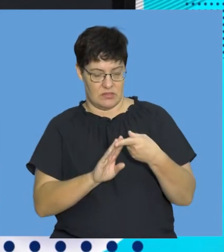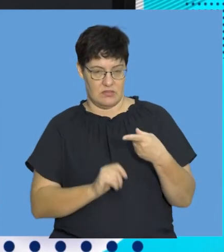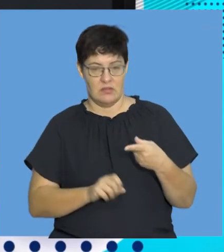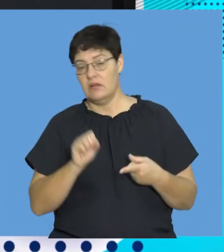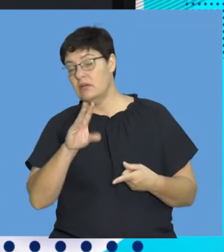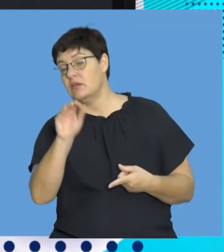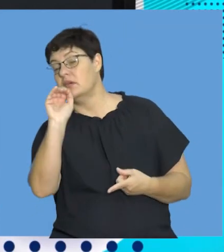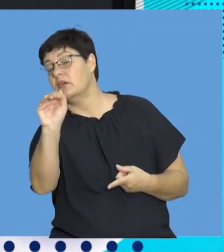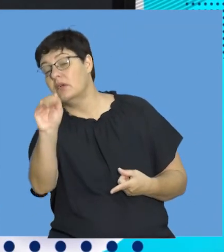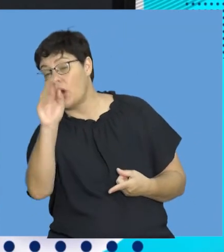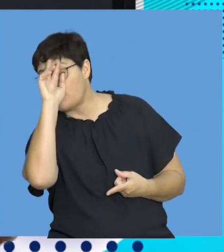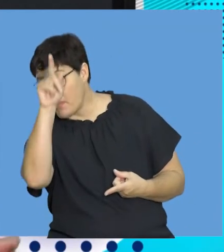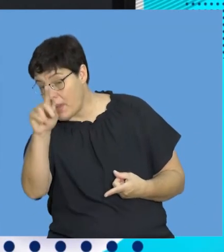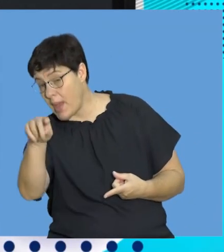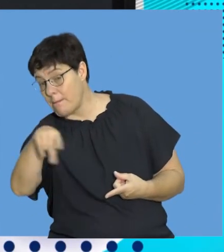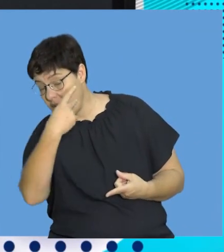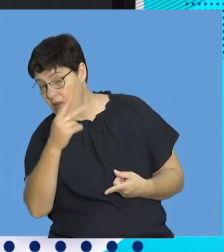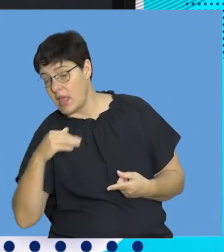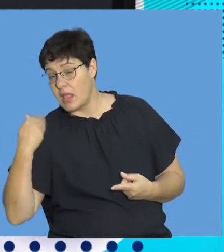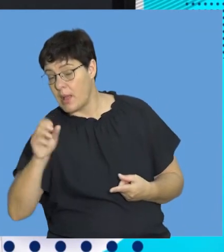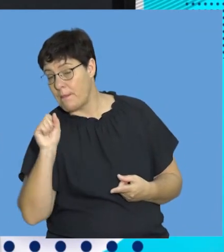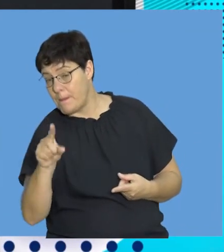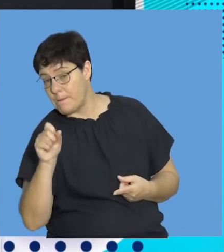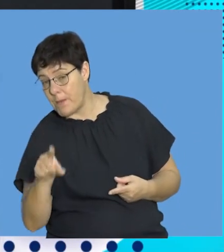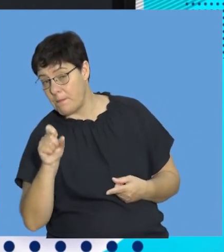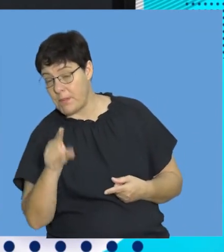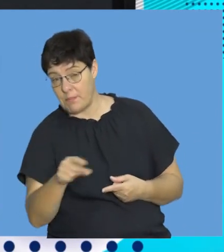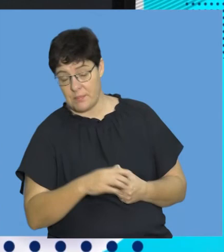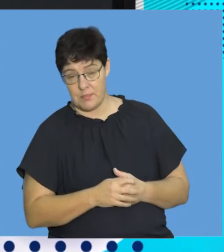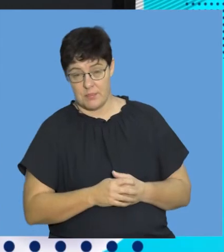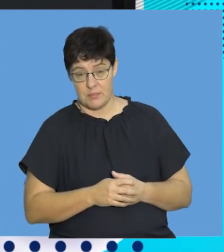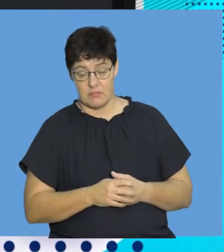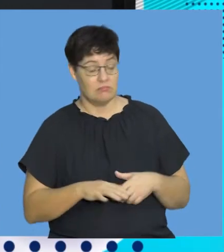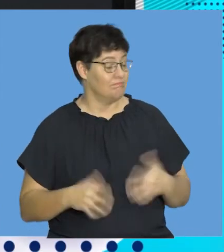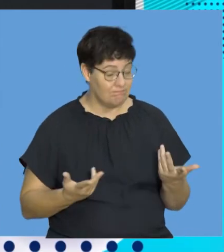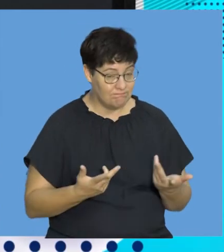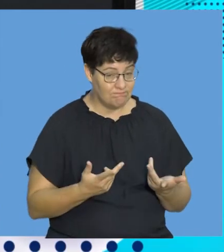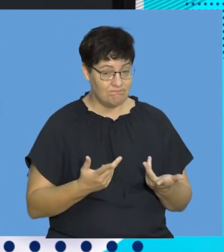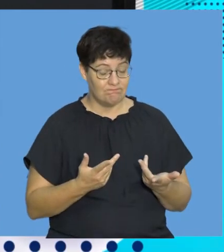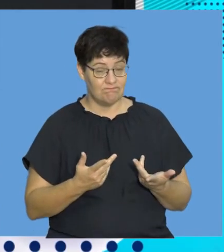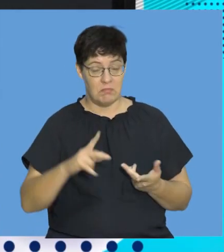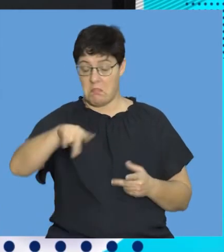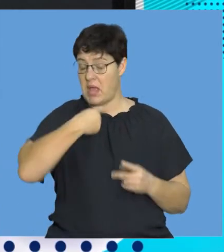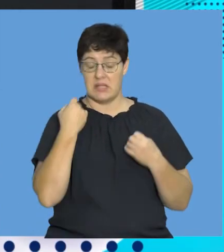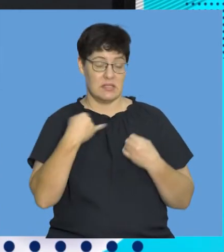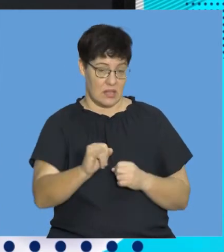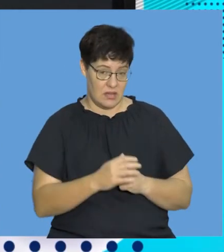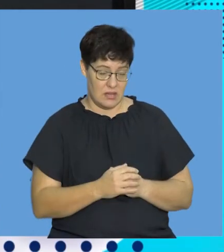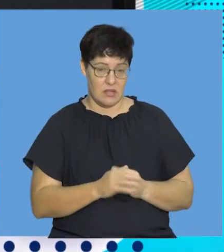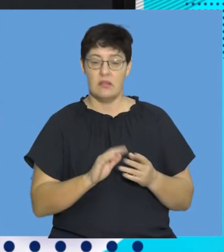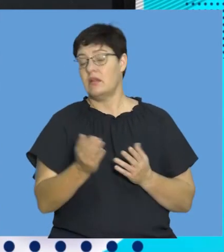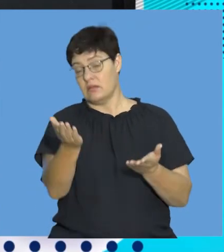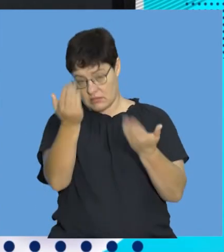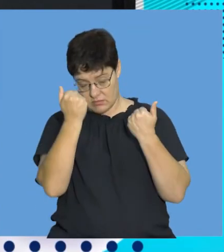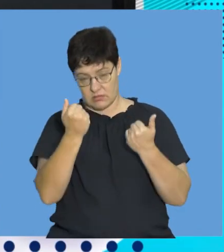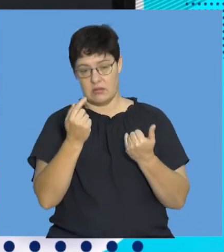send reminders to your debtors on a continuous basis, right? If they're still not complying, then you call them in, and